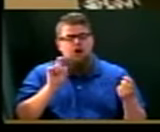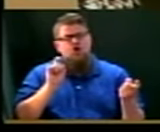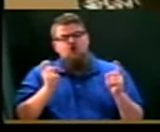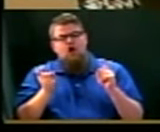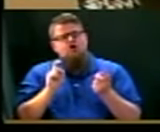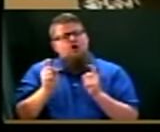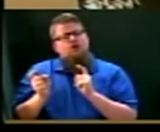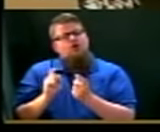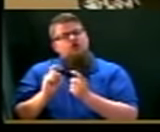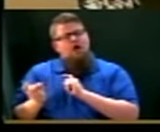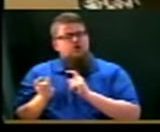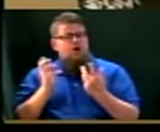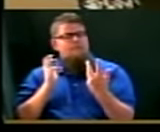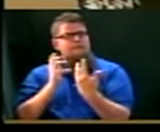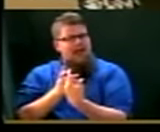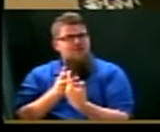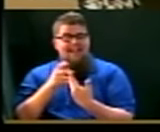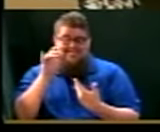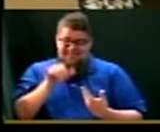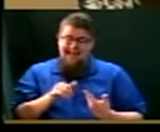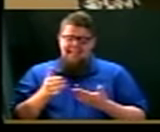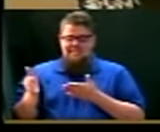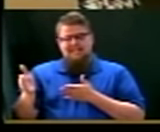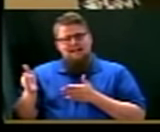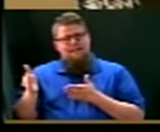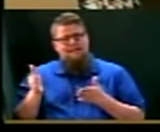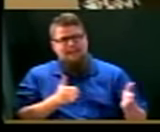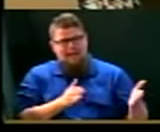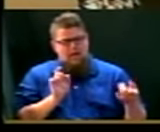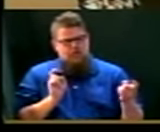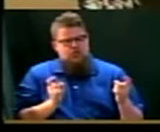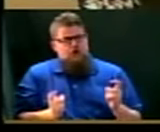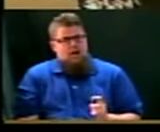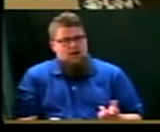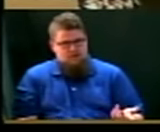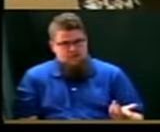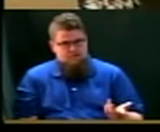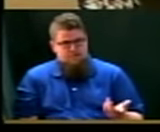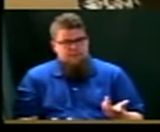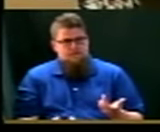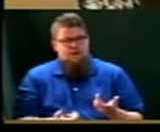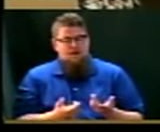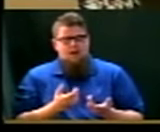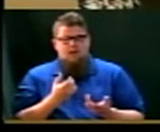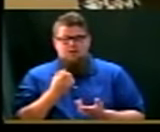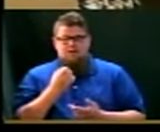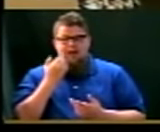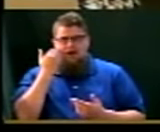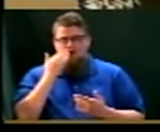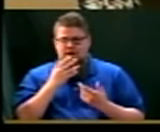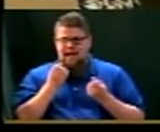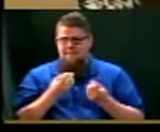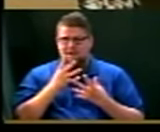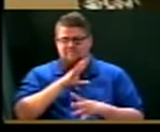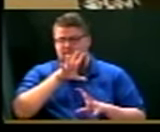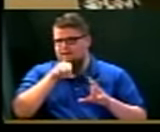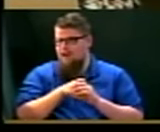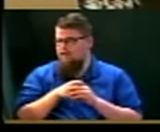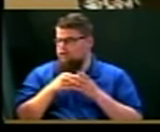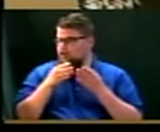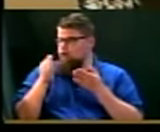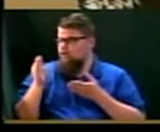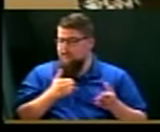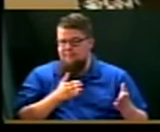You're going to change it. It's a plan. And I guess my, I don't know how many people have been involved in strategic plans.